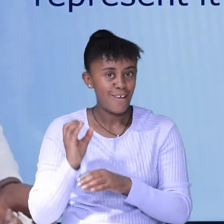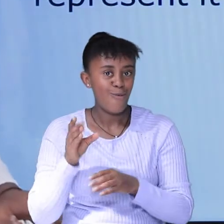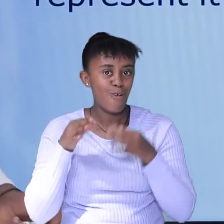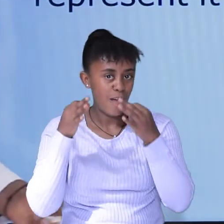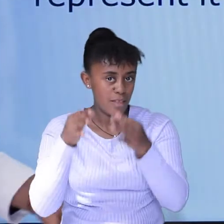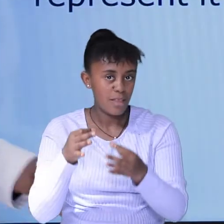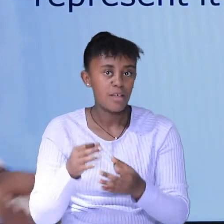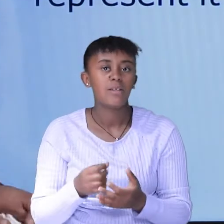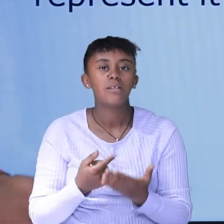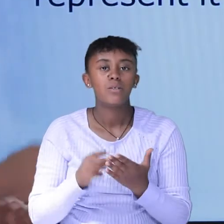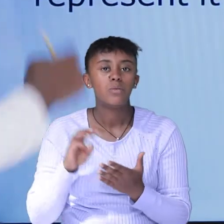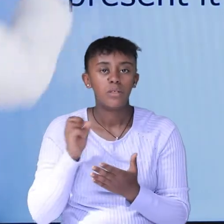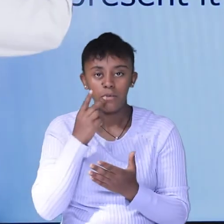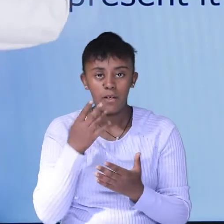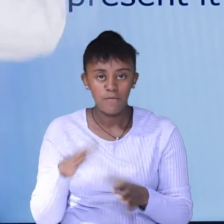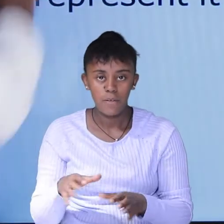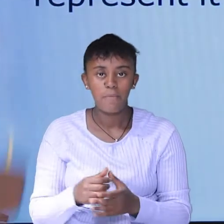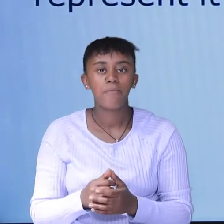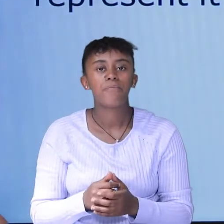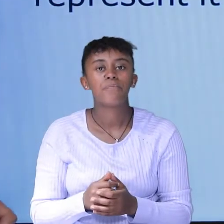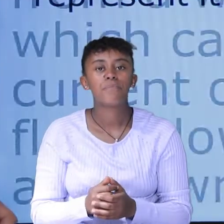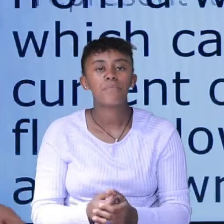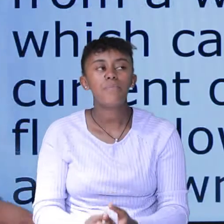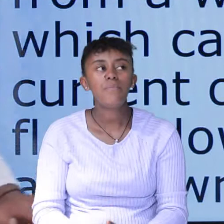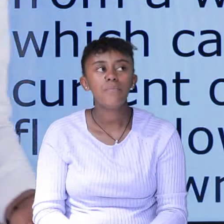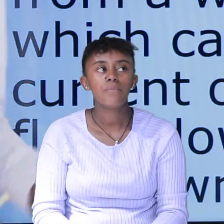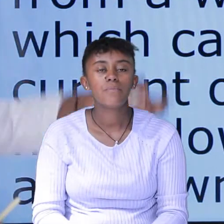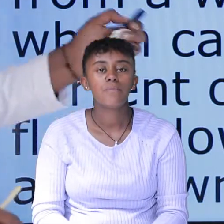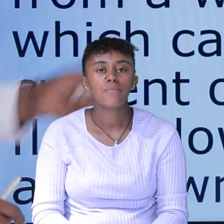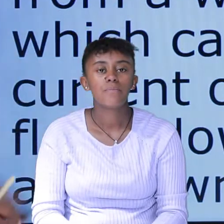was that we see. Let's proceed again.